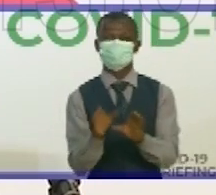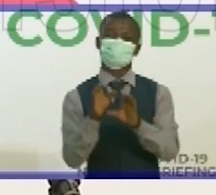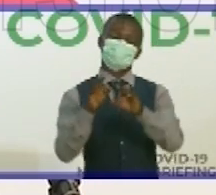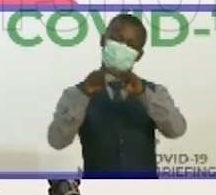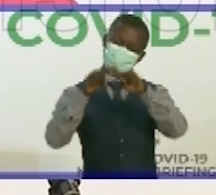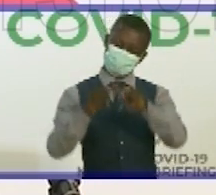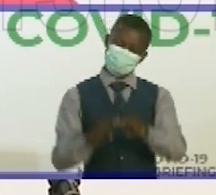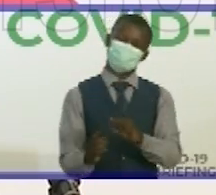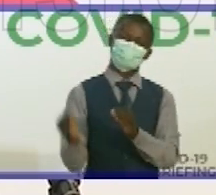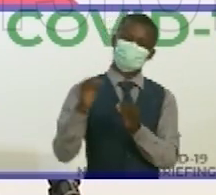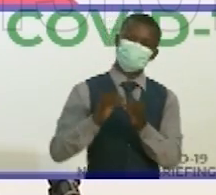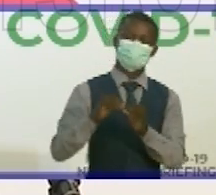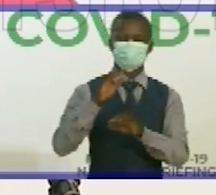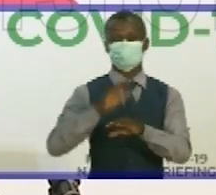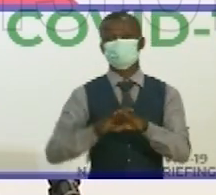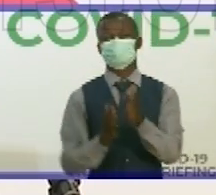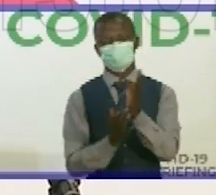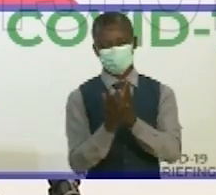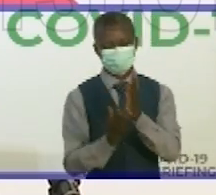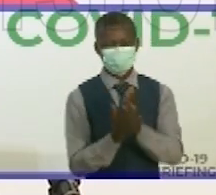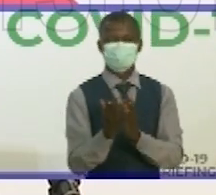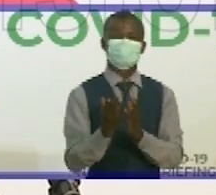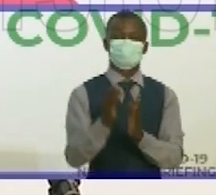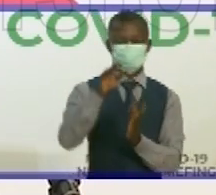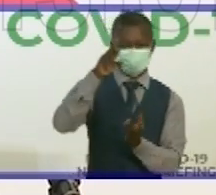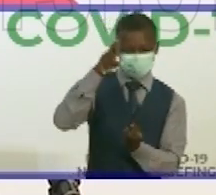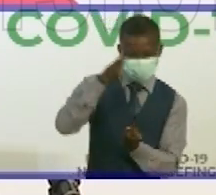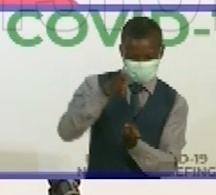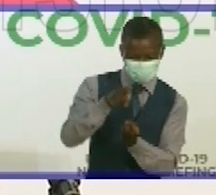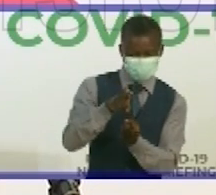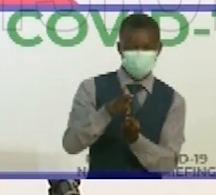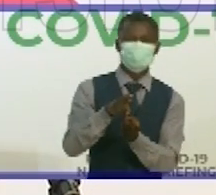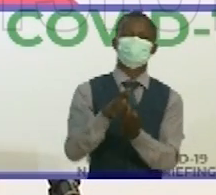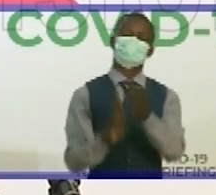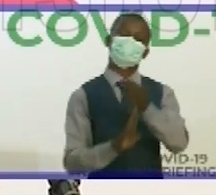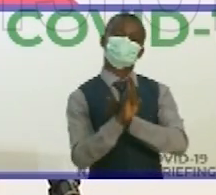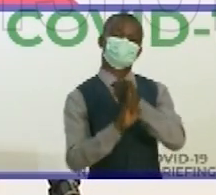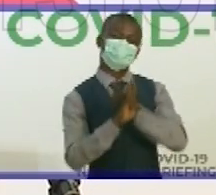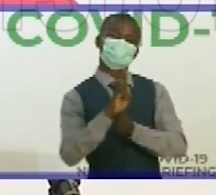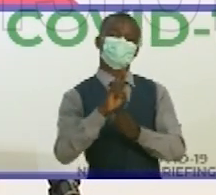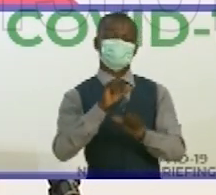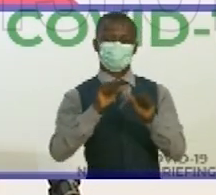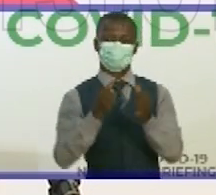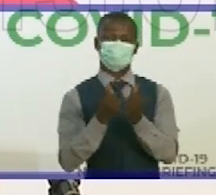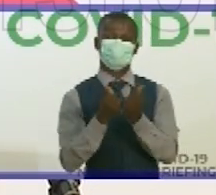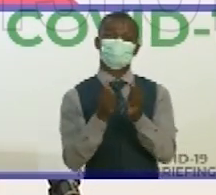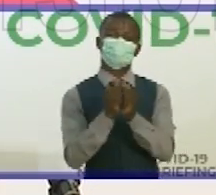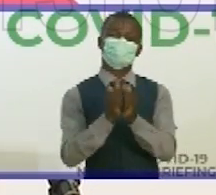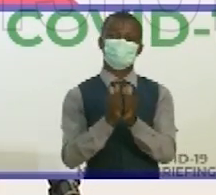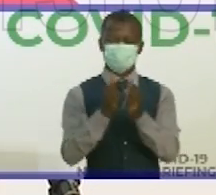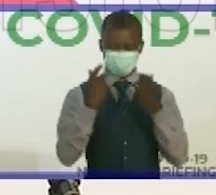more on technology to minimize the risk associated with unavoidable physical